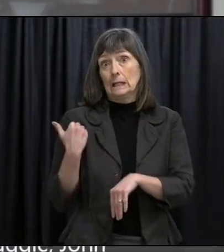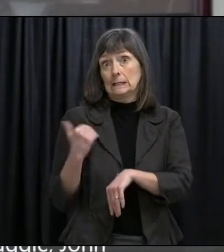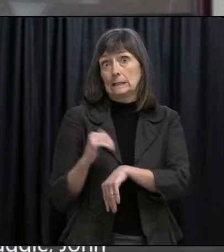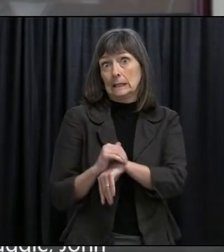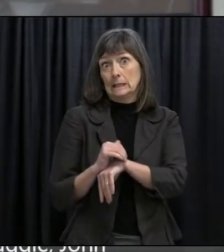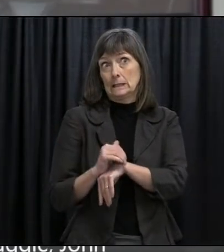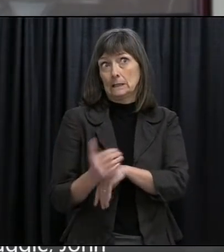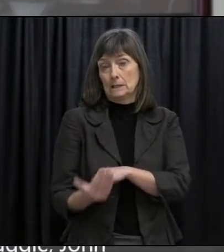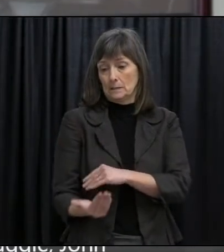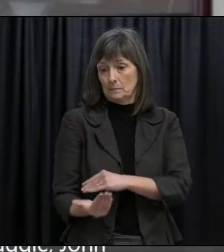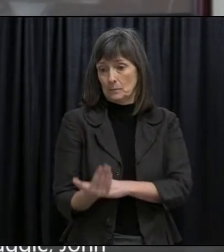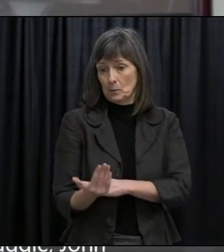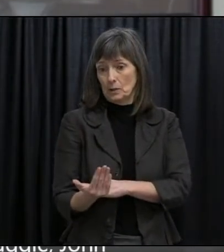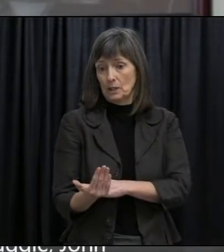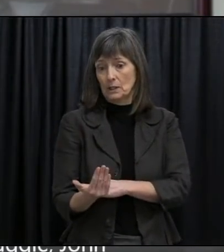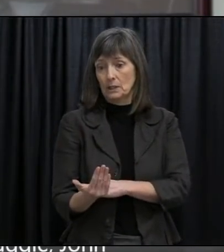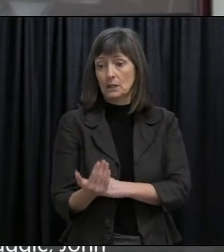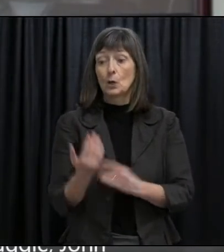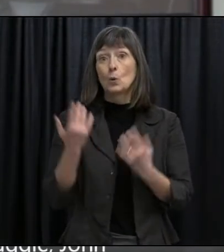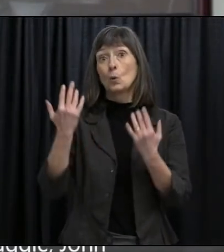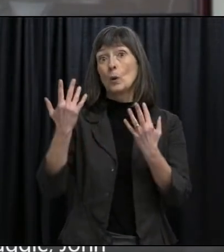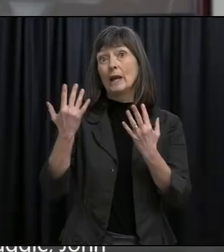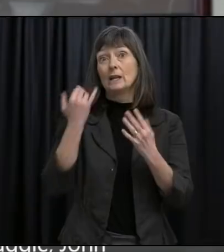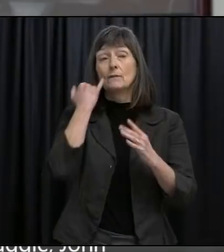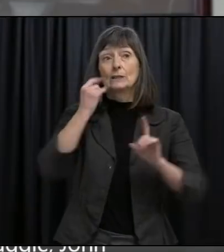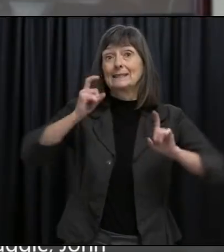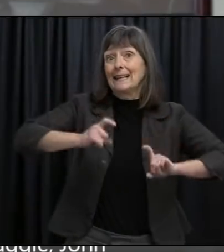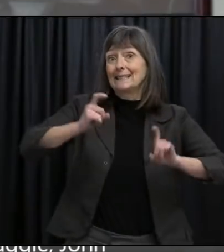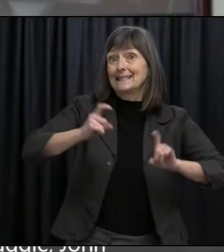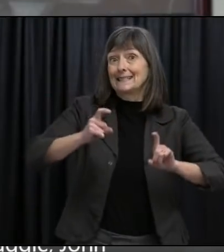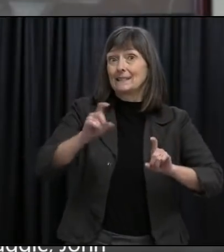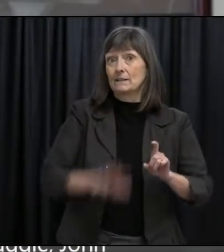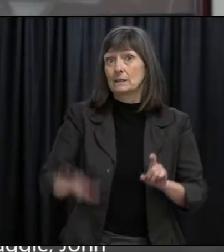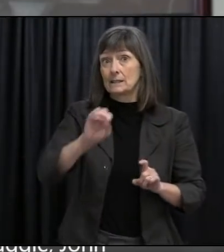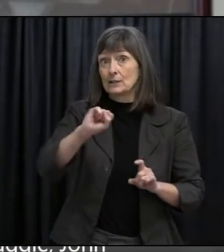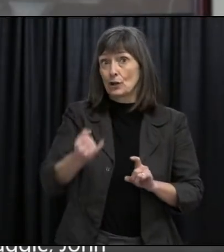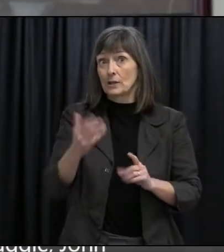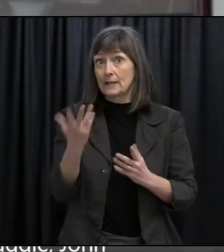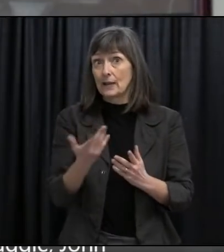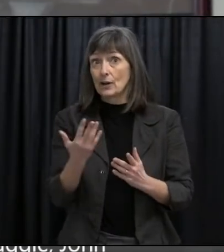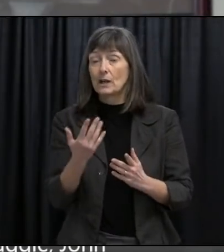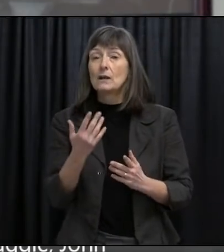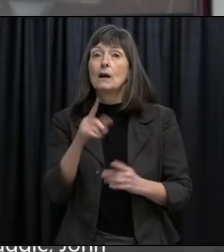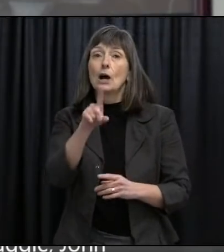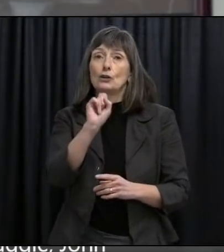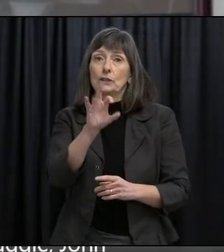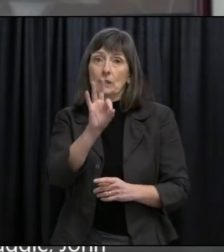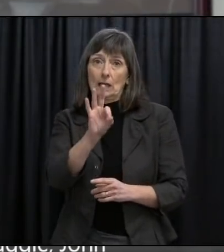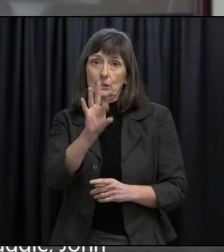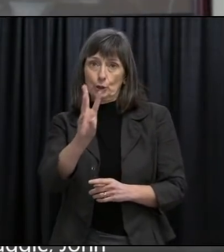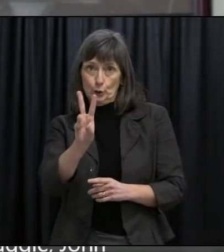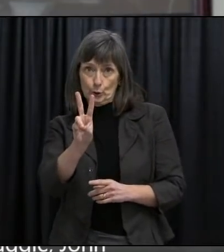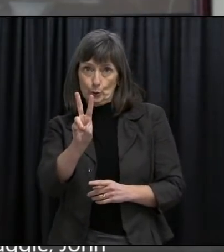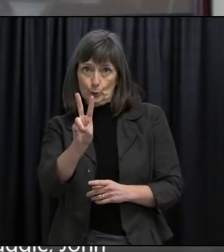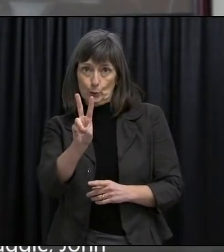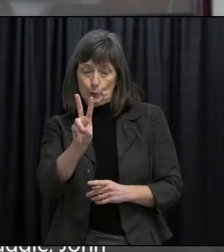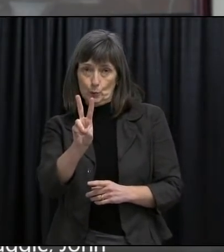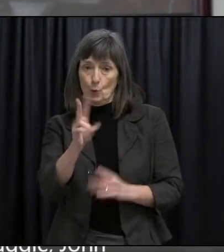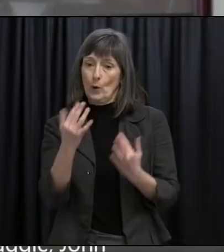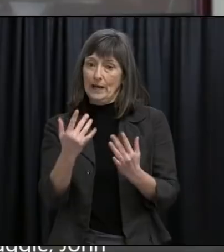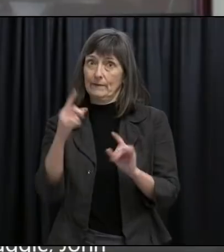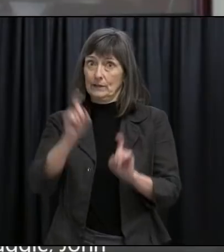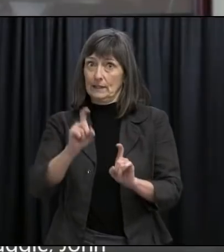early this morning, the number of people waiting for a test across all of Metro was 182. In terms